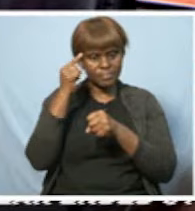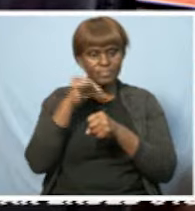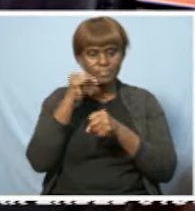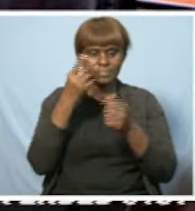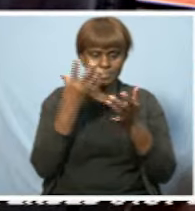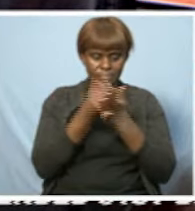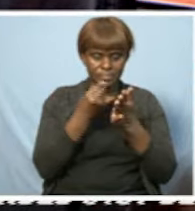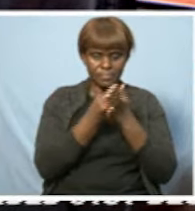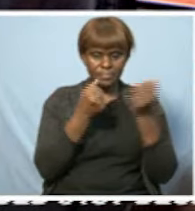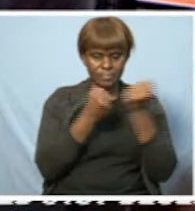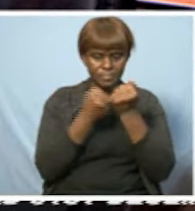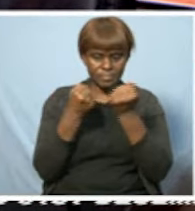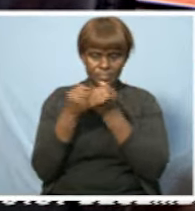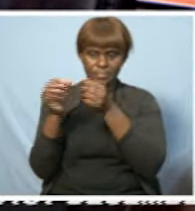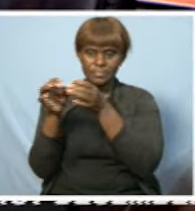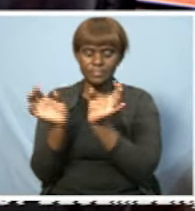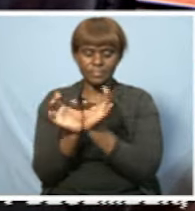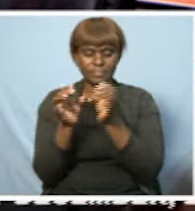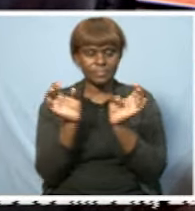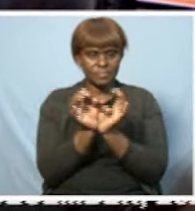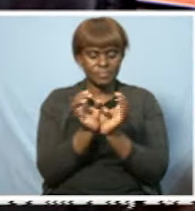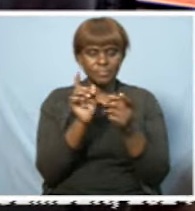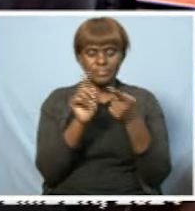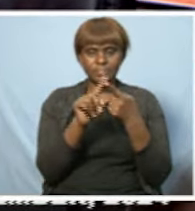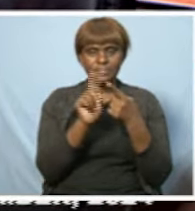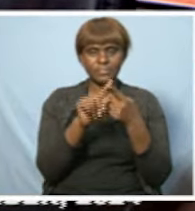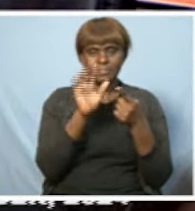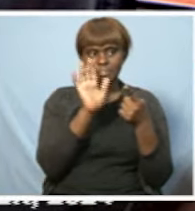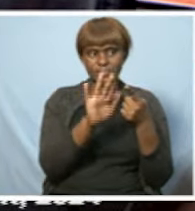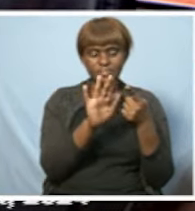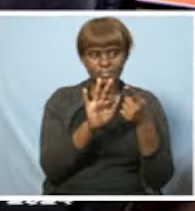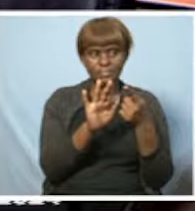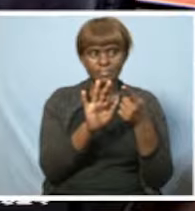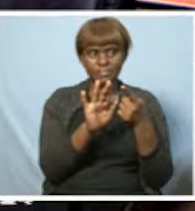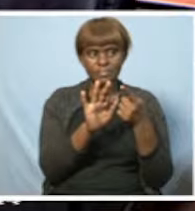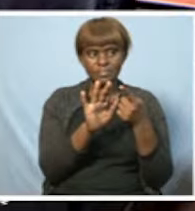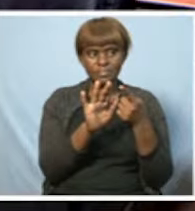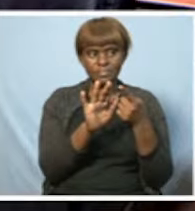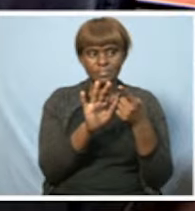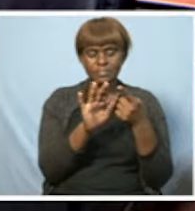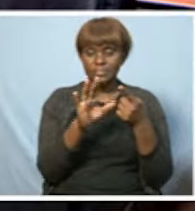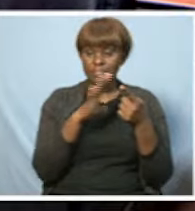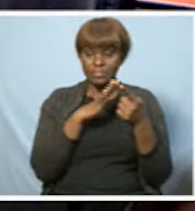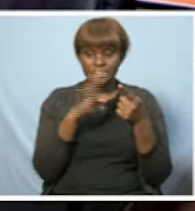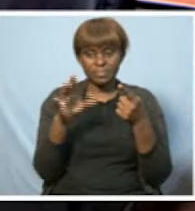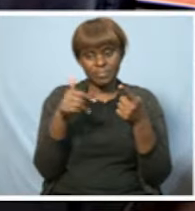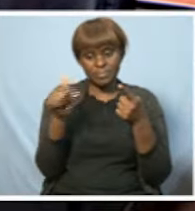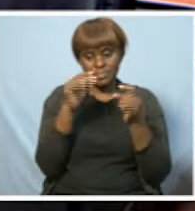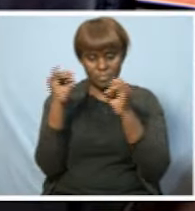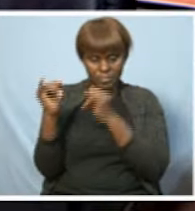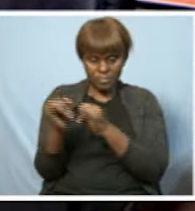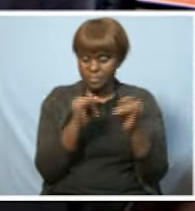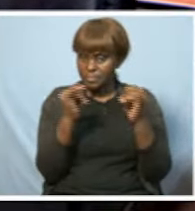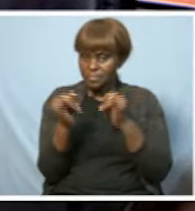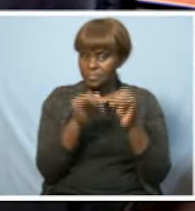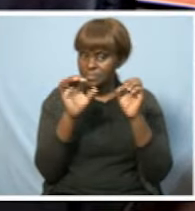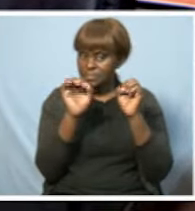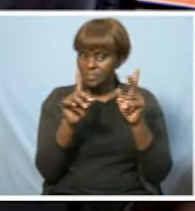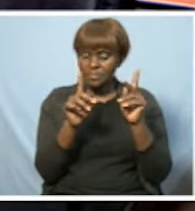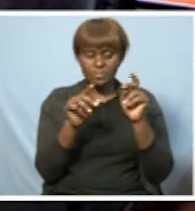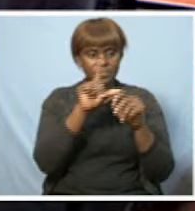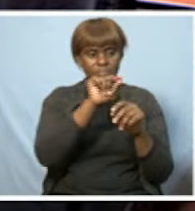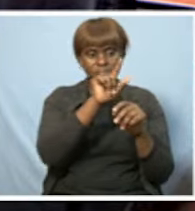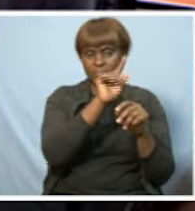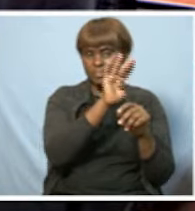constituency? 1. 2, quite okay, you are saying you implemented 2024